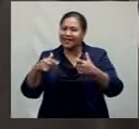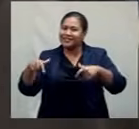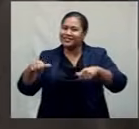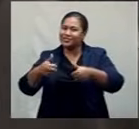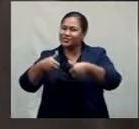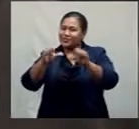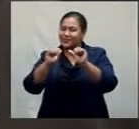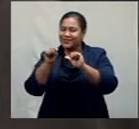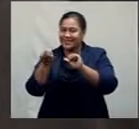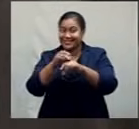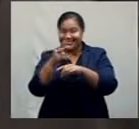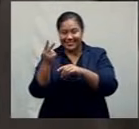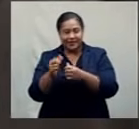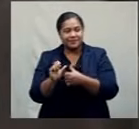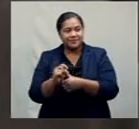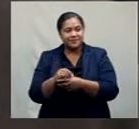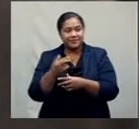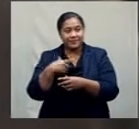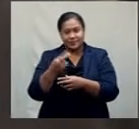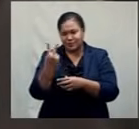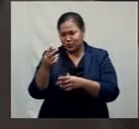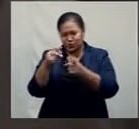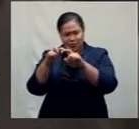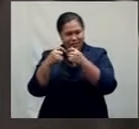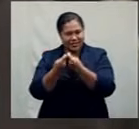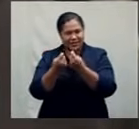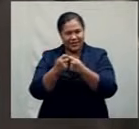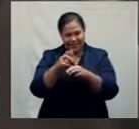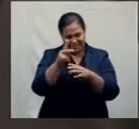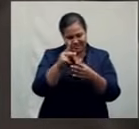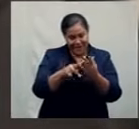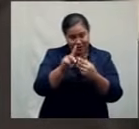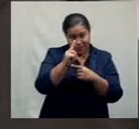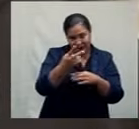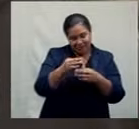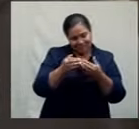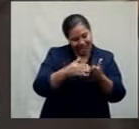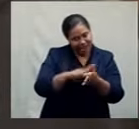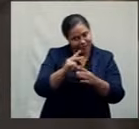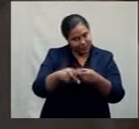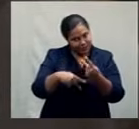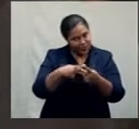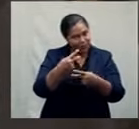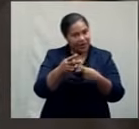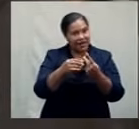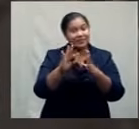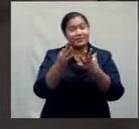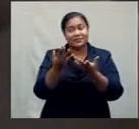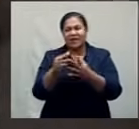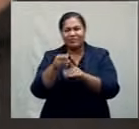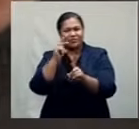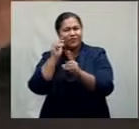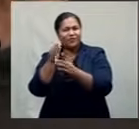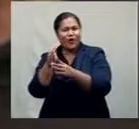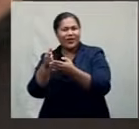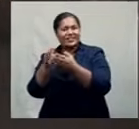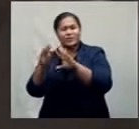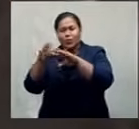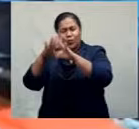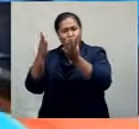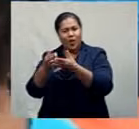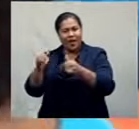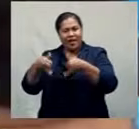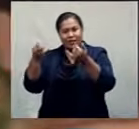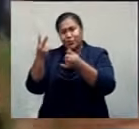team, that's the way it is, so any games against Tier 1 will help us progress. The objective is World Cup 23, so if we can get more games of this